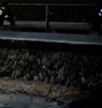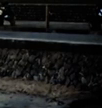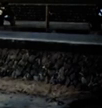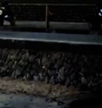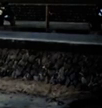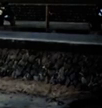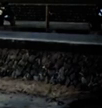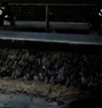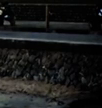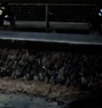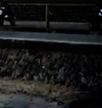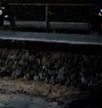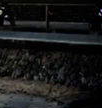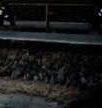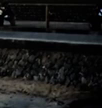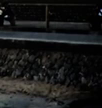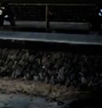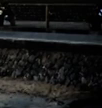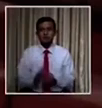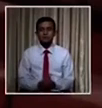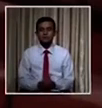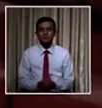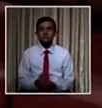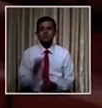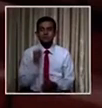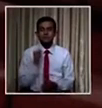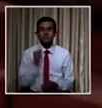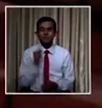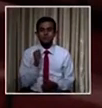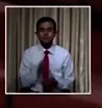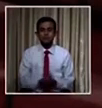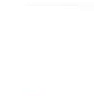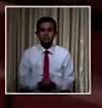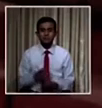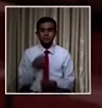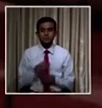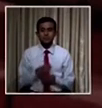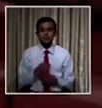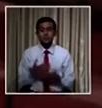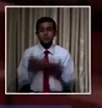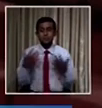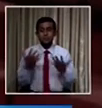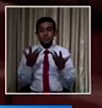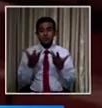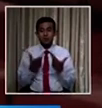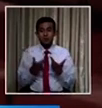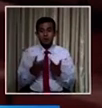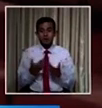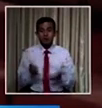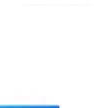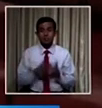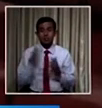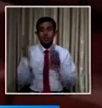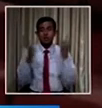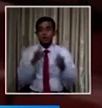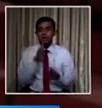different subject of one country, one law. Successive governments of Sri Lanka have assured the international community